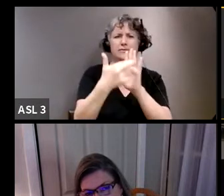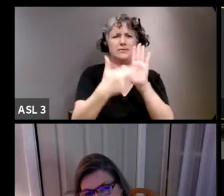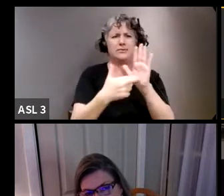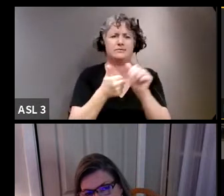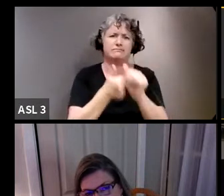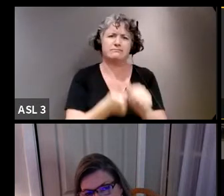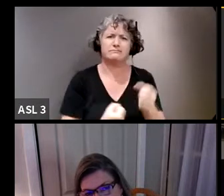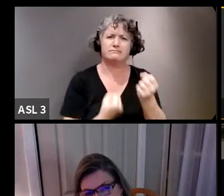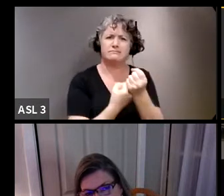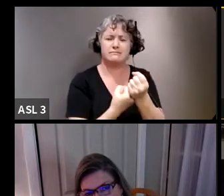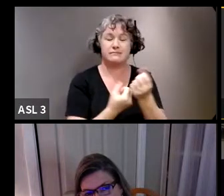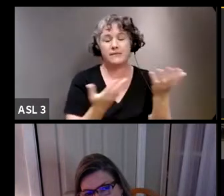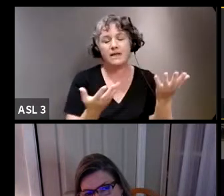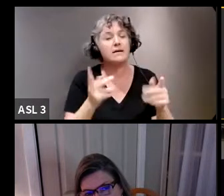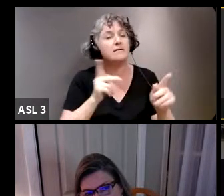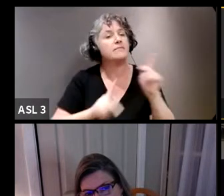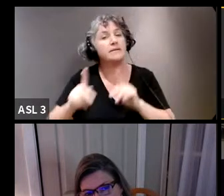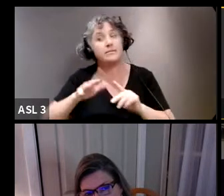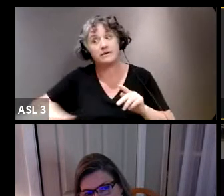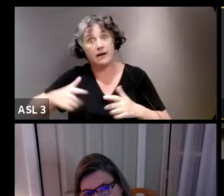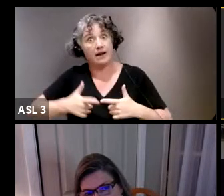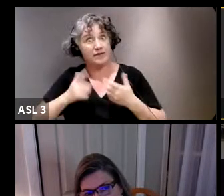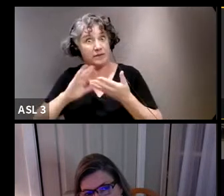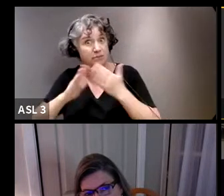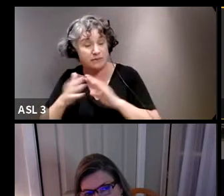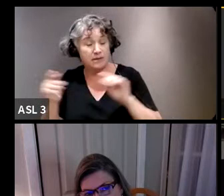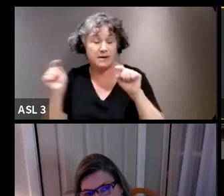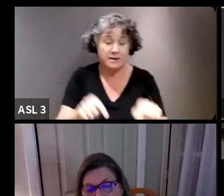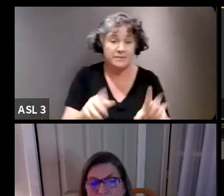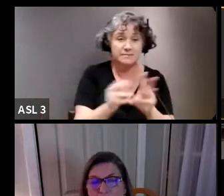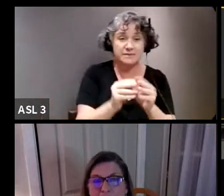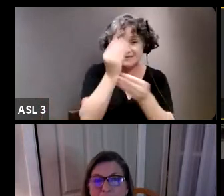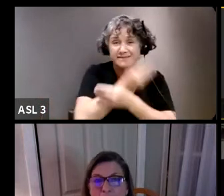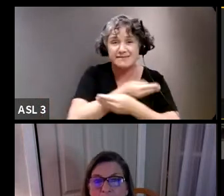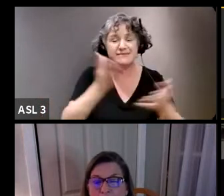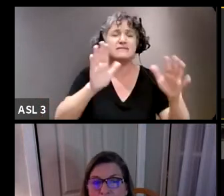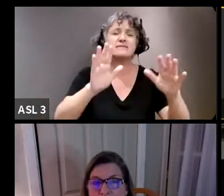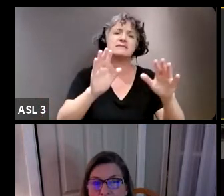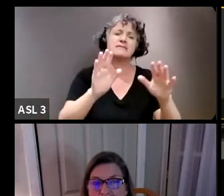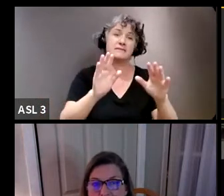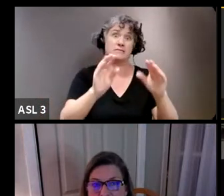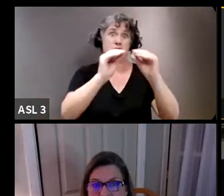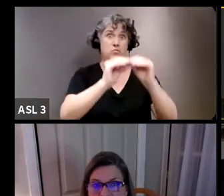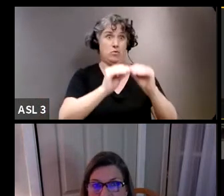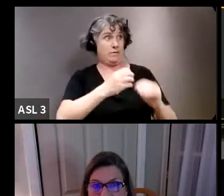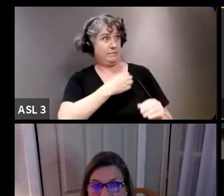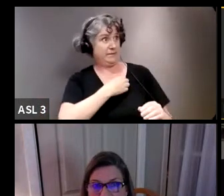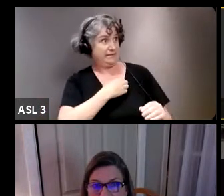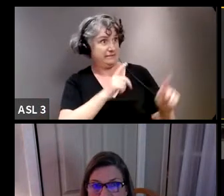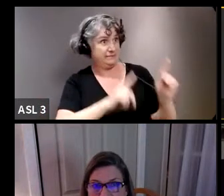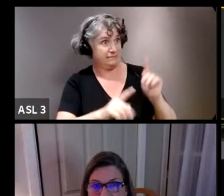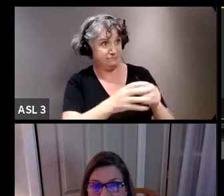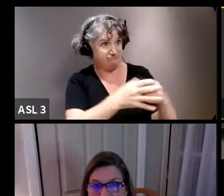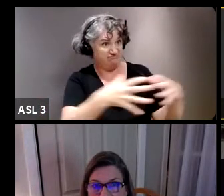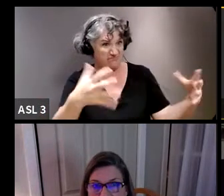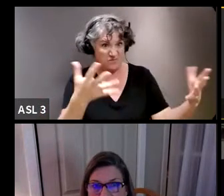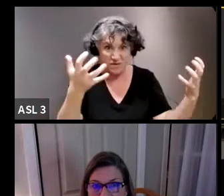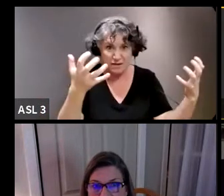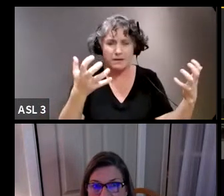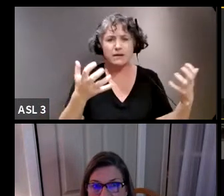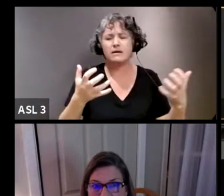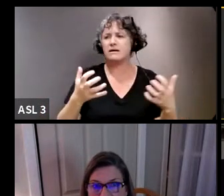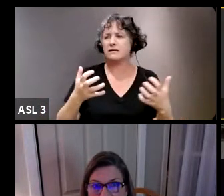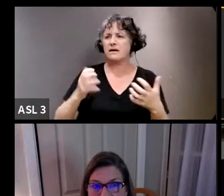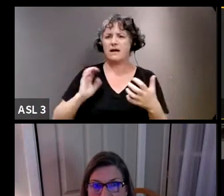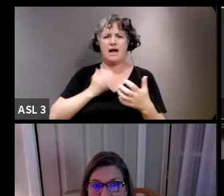residents who come to these meetings to call for increased police presence should ask themselves why they are comfortable with their safety coming at the expense of the safety of